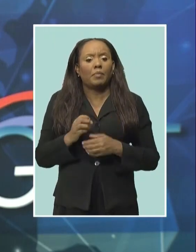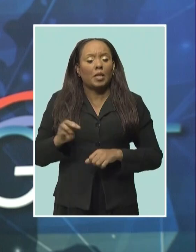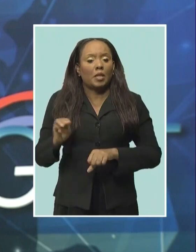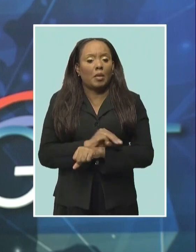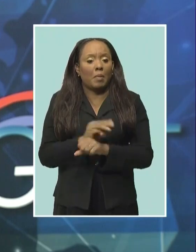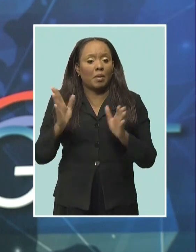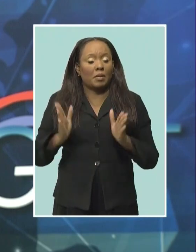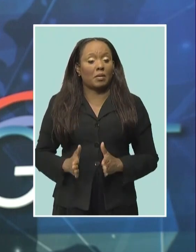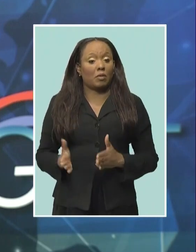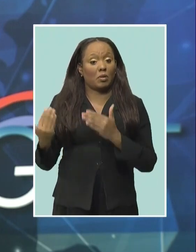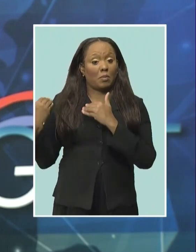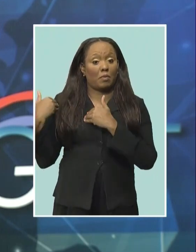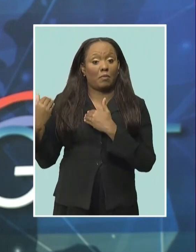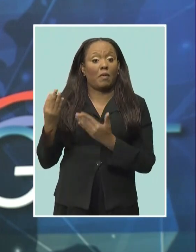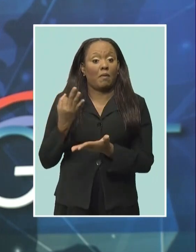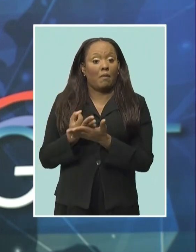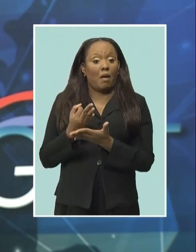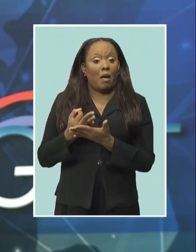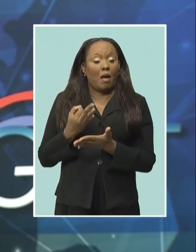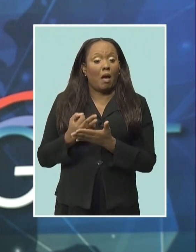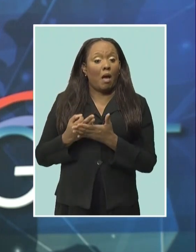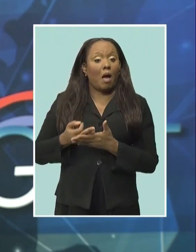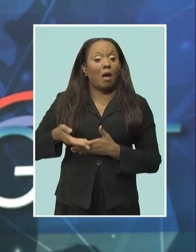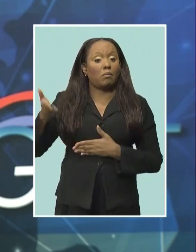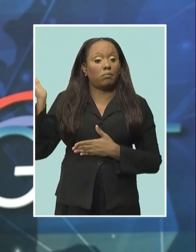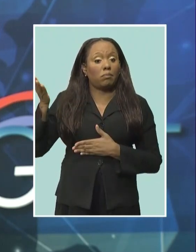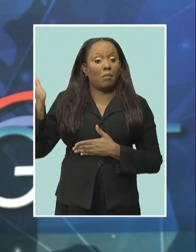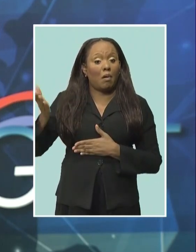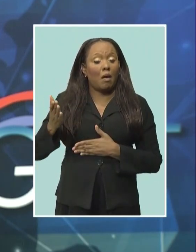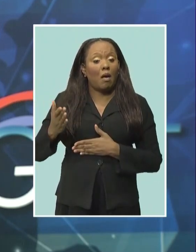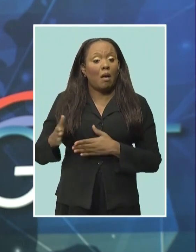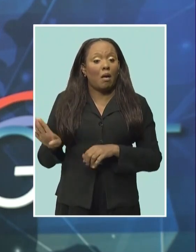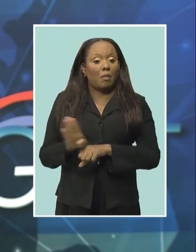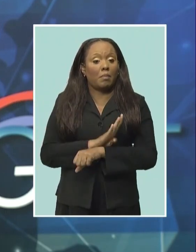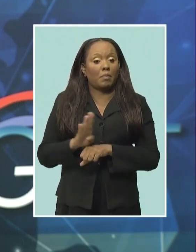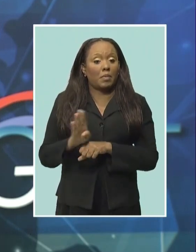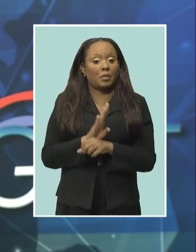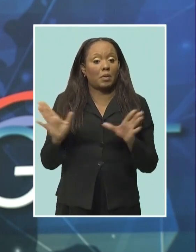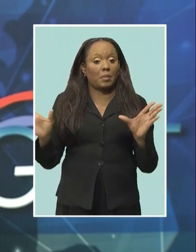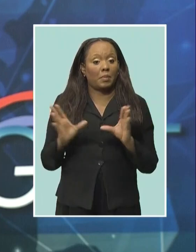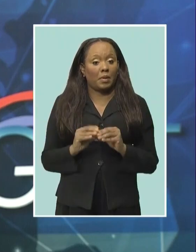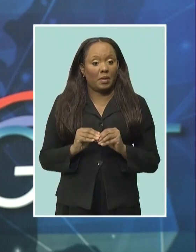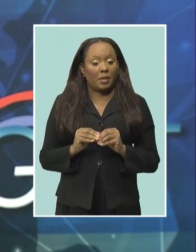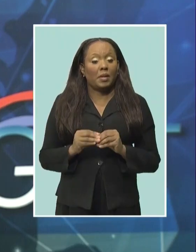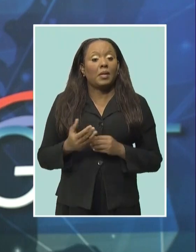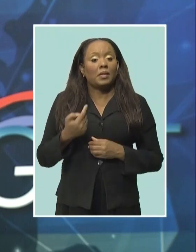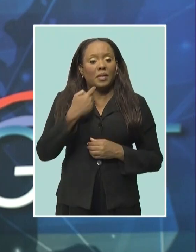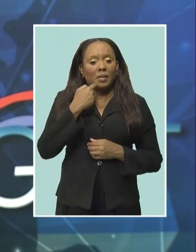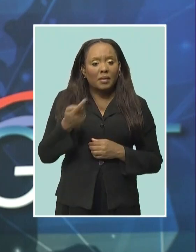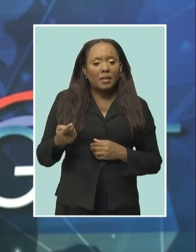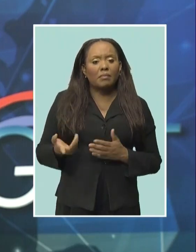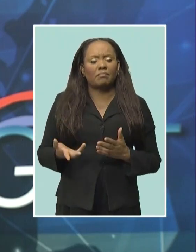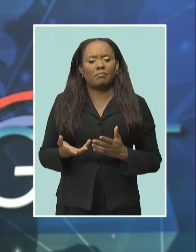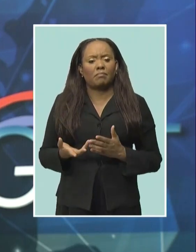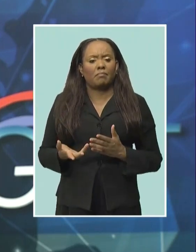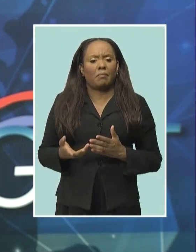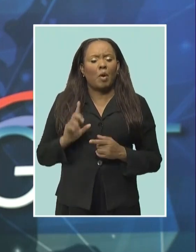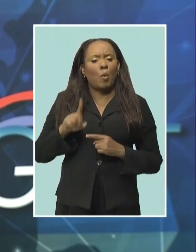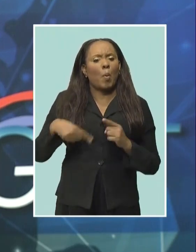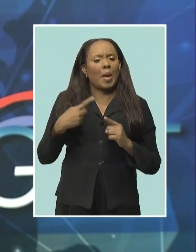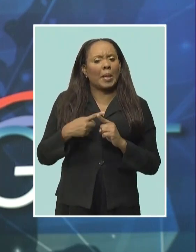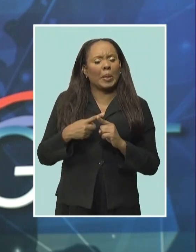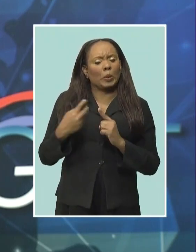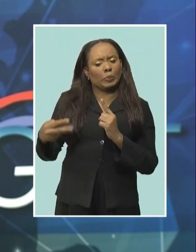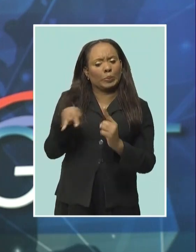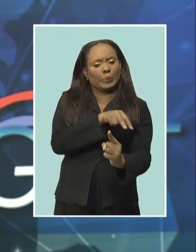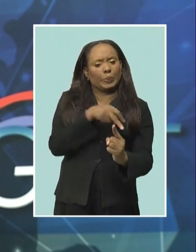at the Barbados Coalition of Service Industries Breakfast Business Forum 2023, told the gathering that from a policy